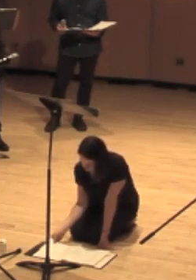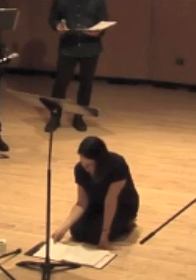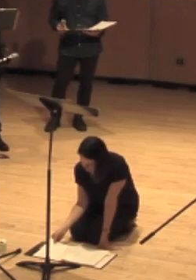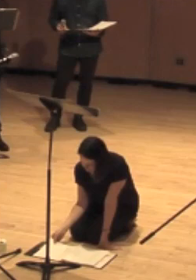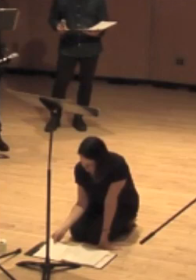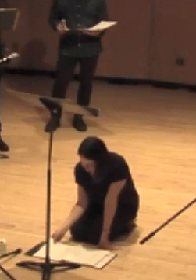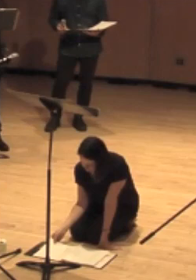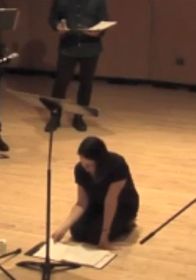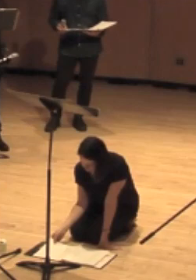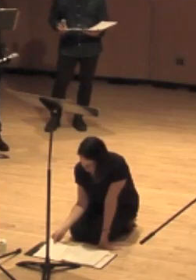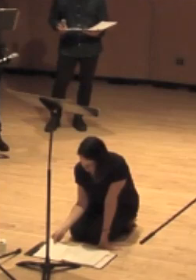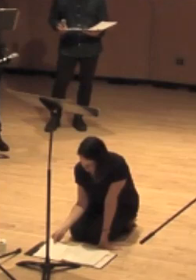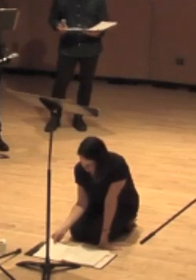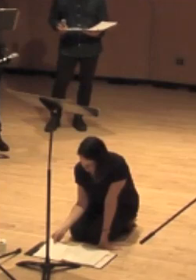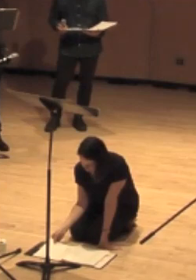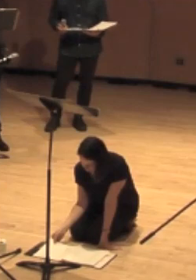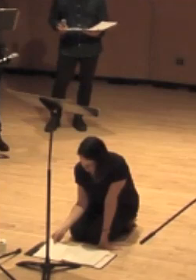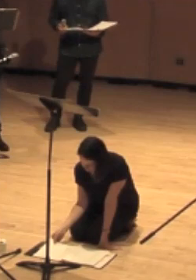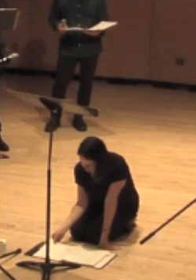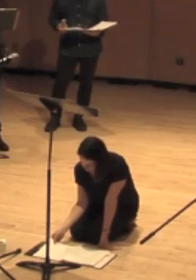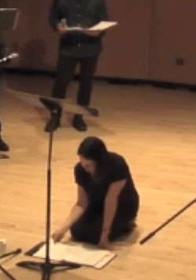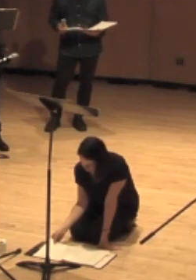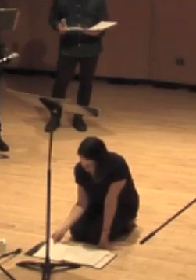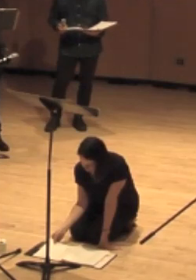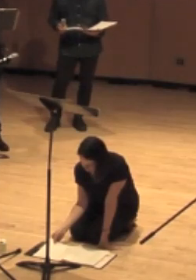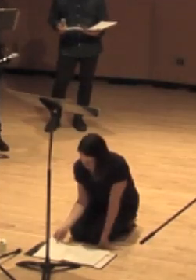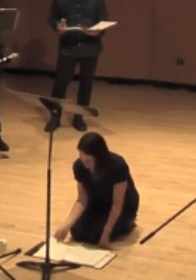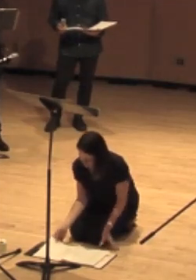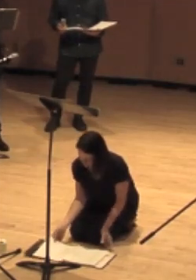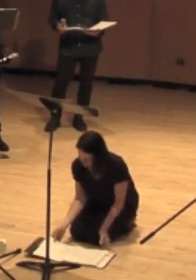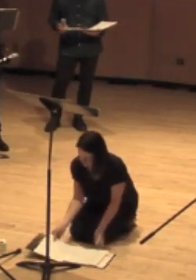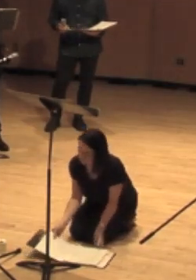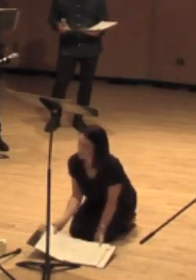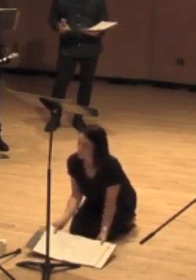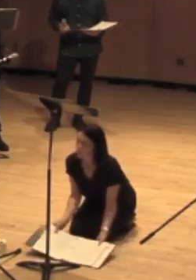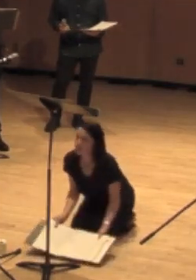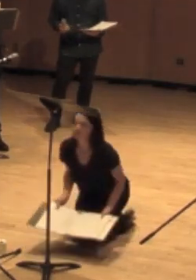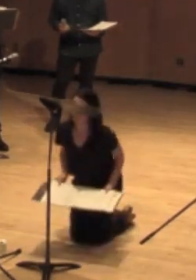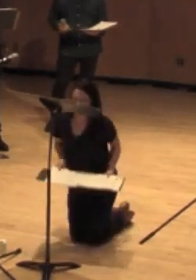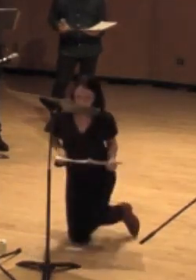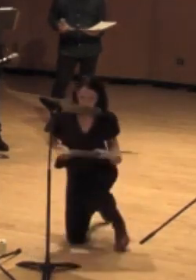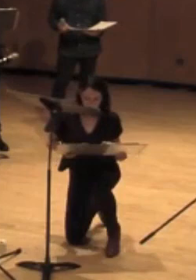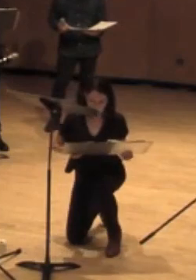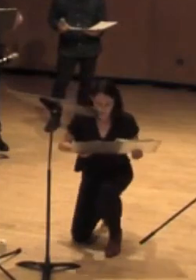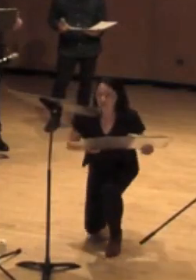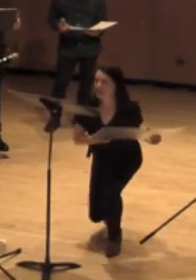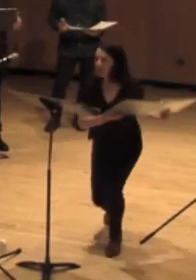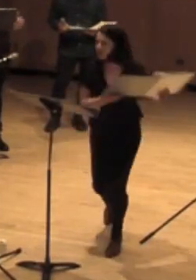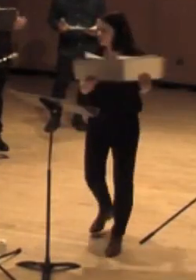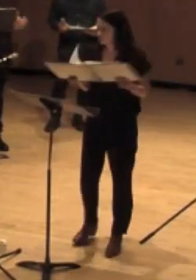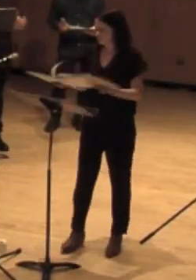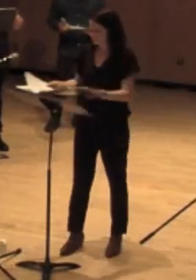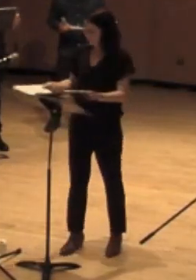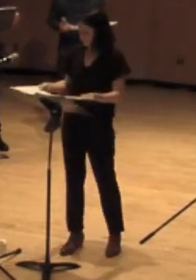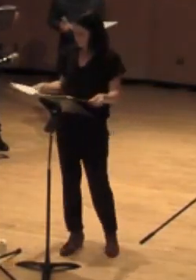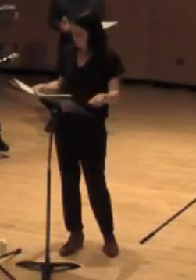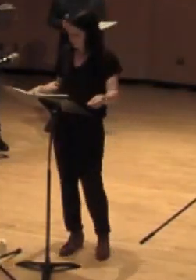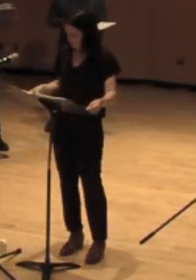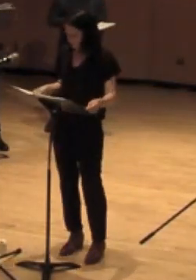handle going either where are you I'm here she walks around a bit